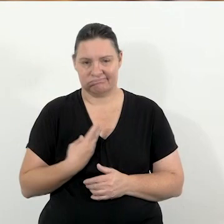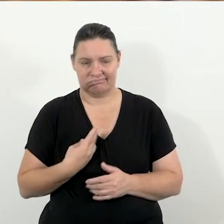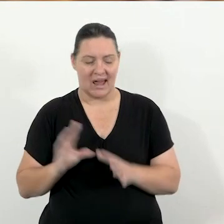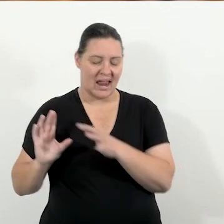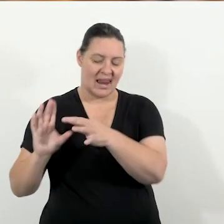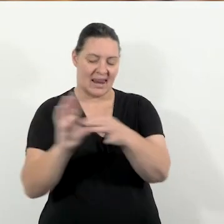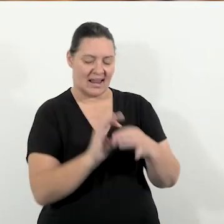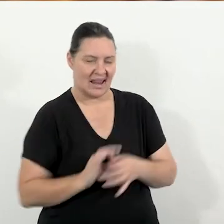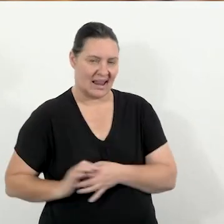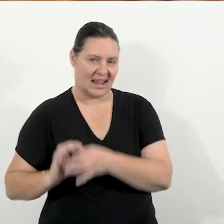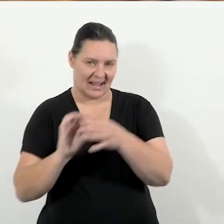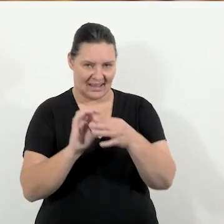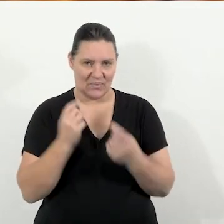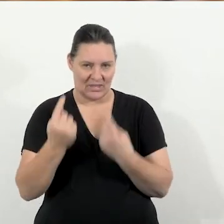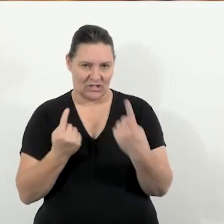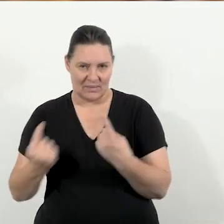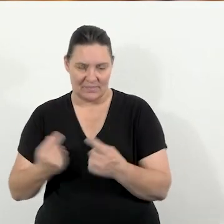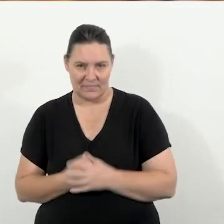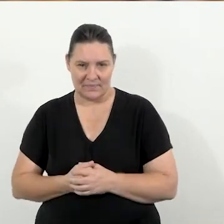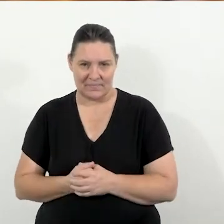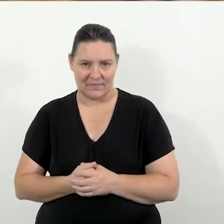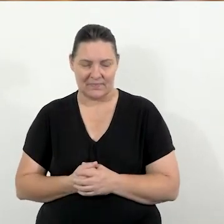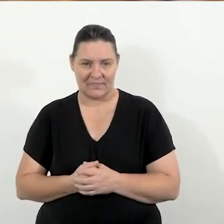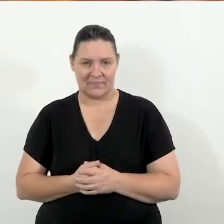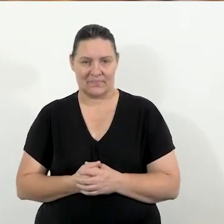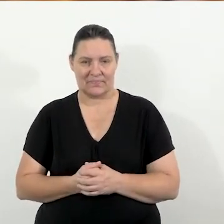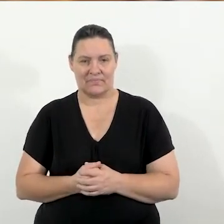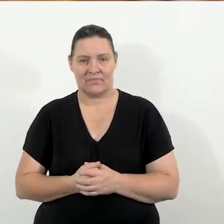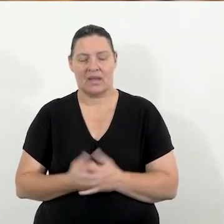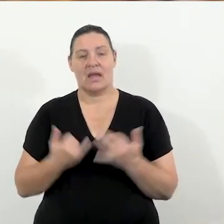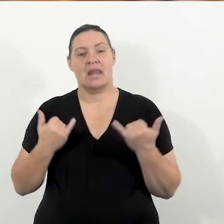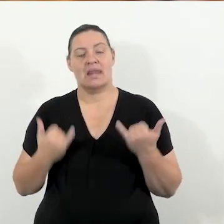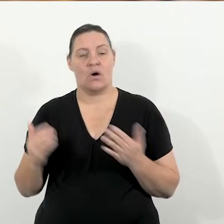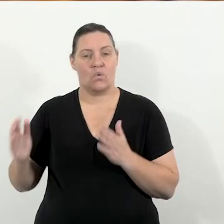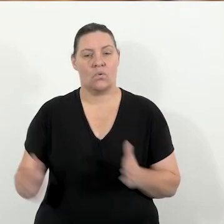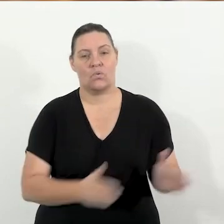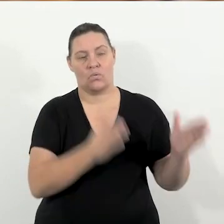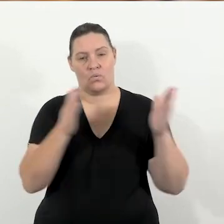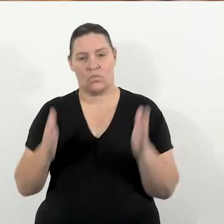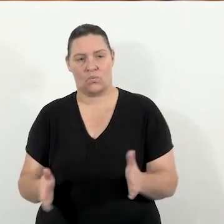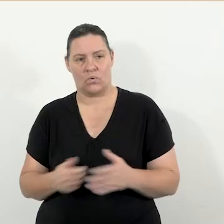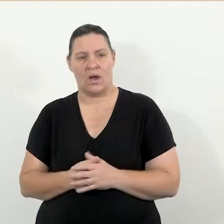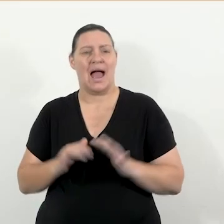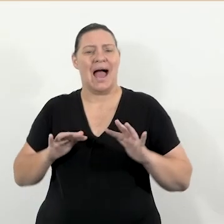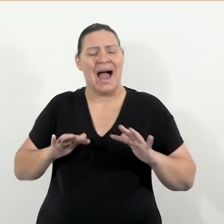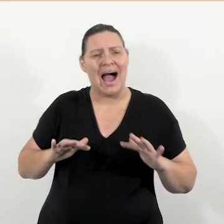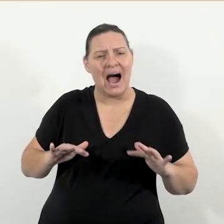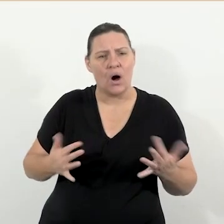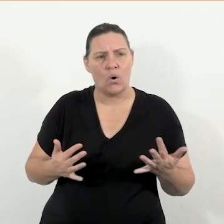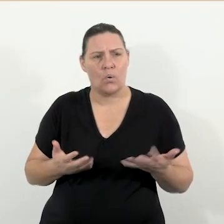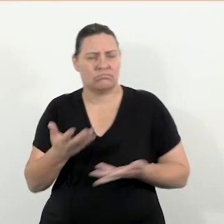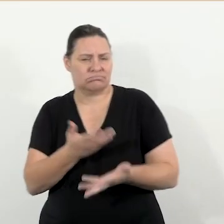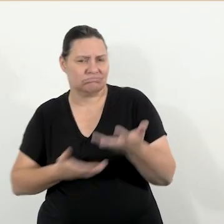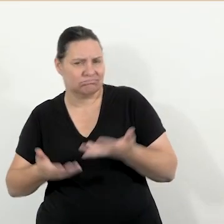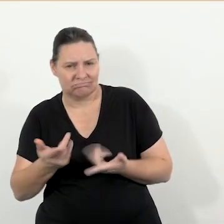with all how the spheres interact with each other. Now we're going to move on to how do they interact. I